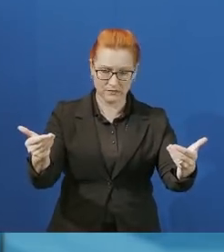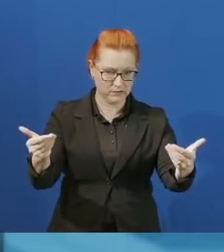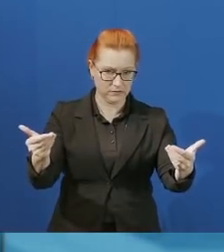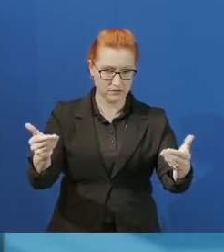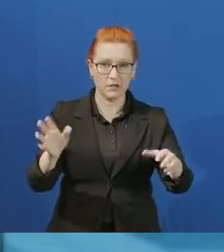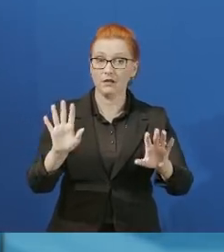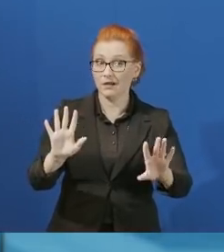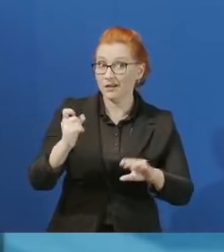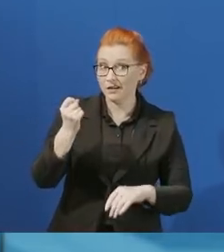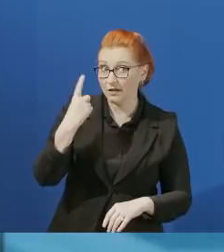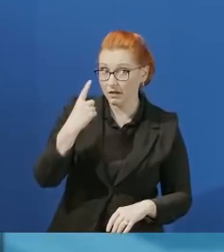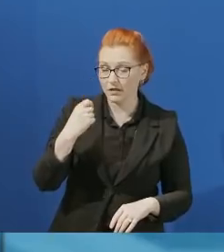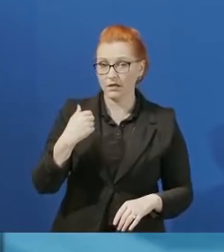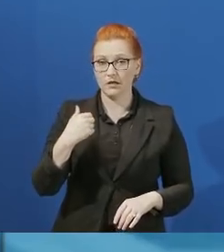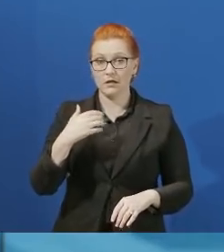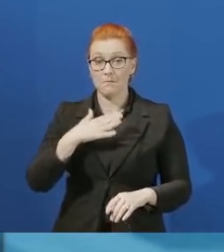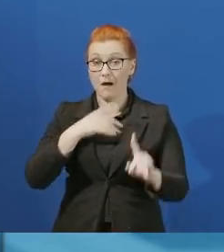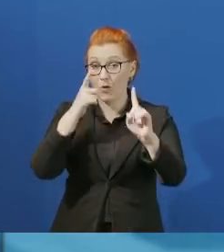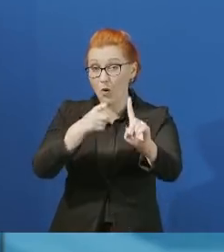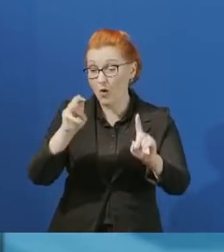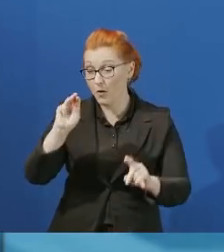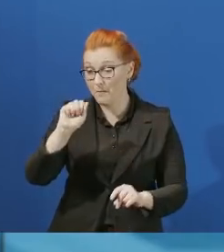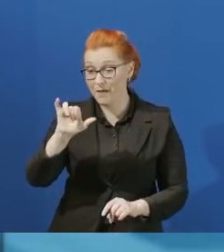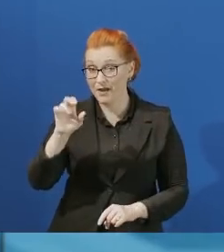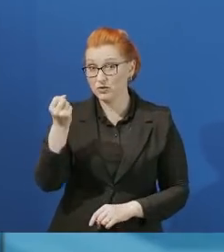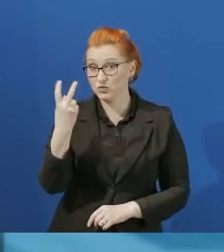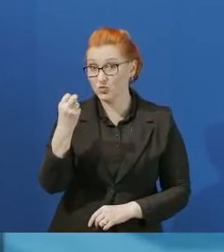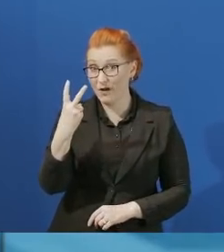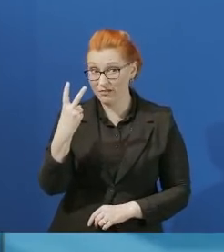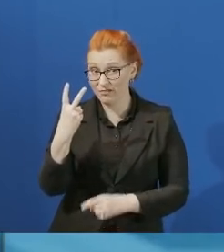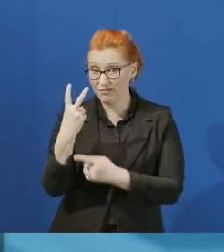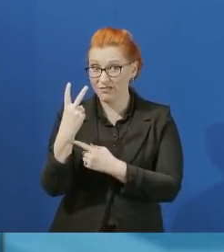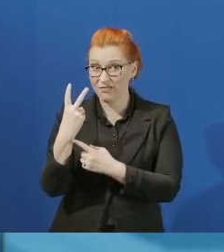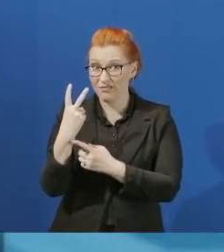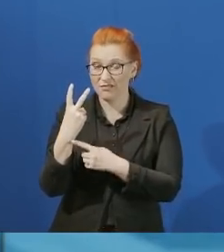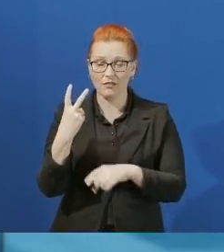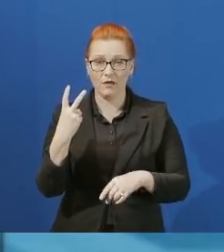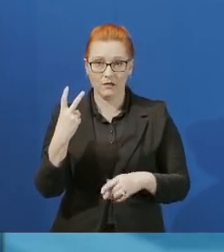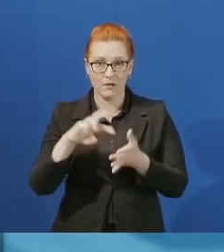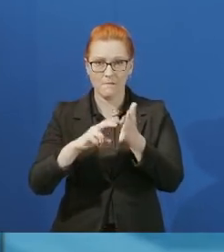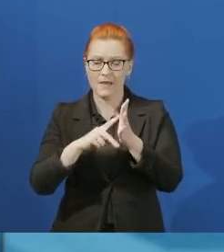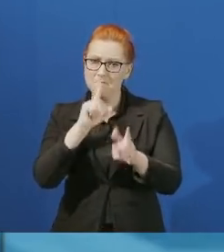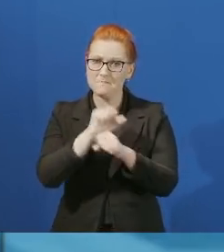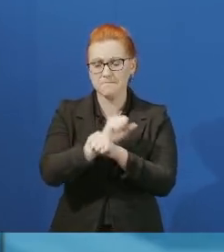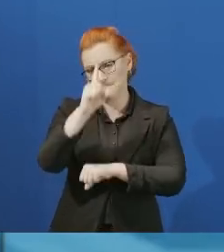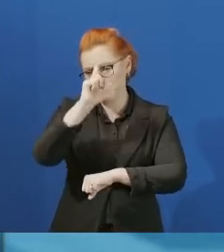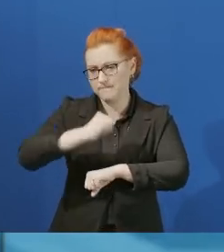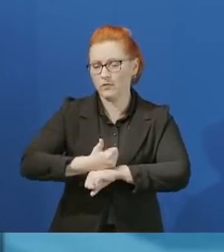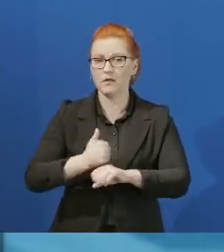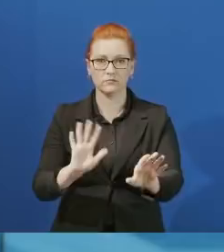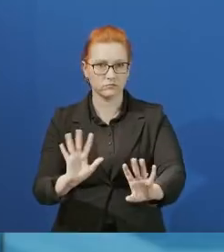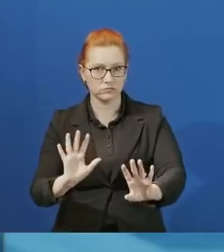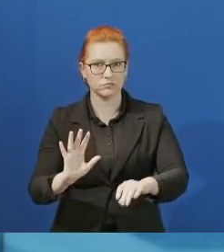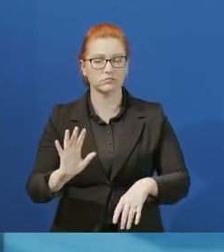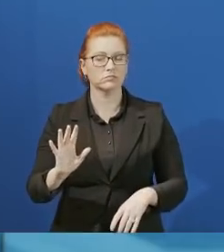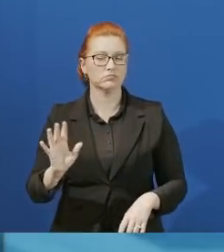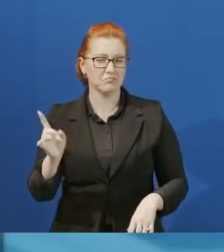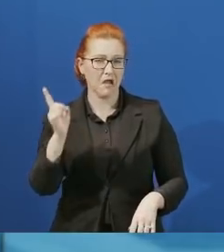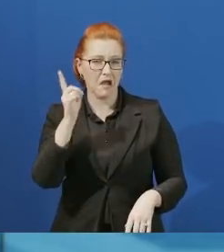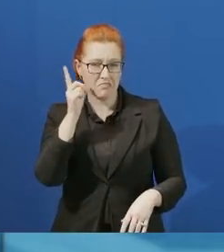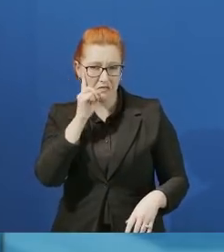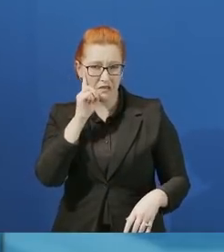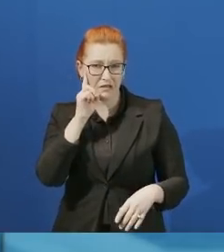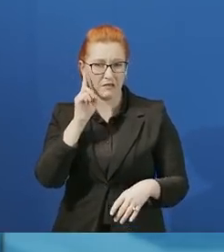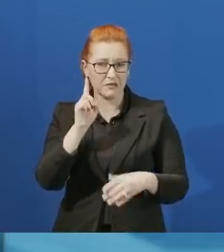was achievable or if that we could come within a week or two of it. If good news would